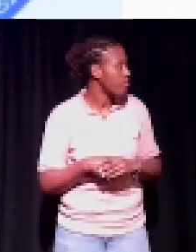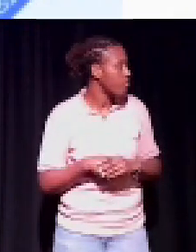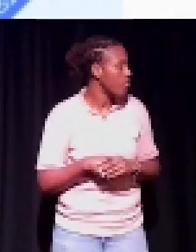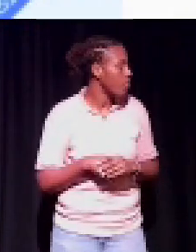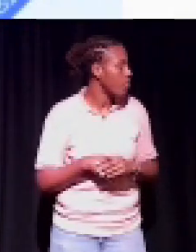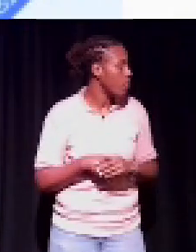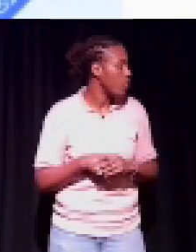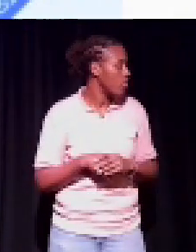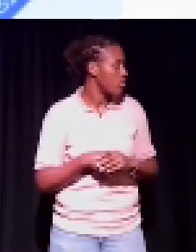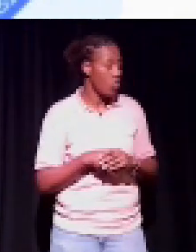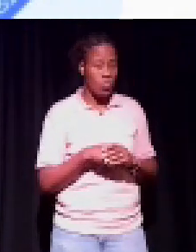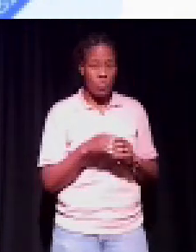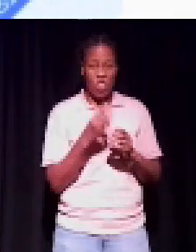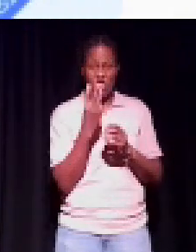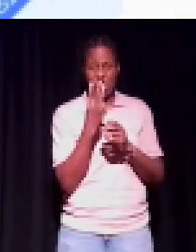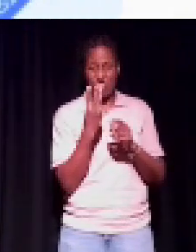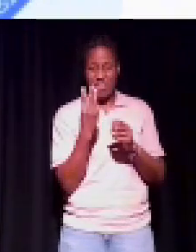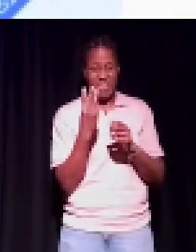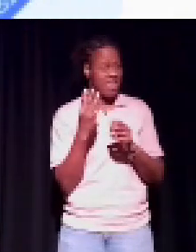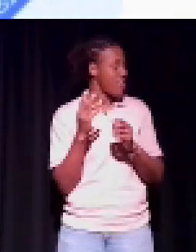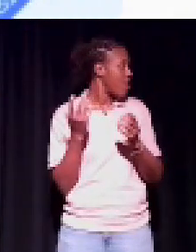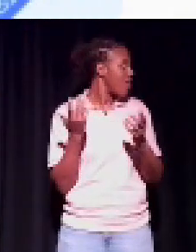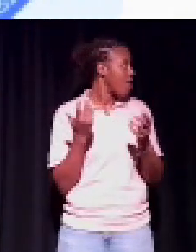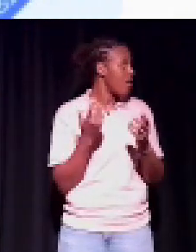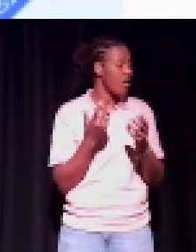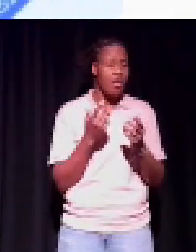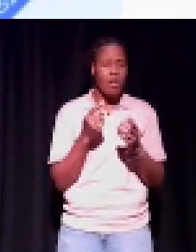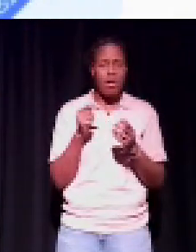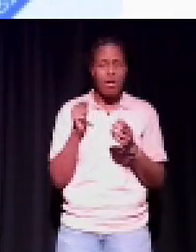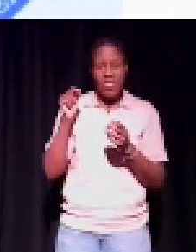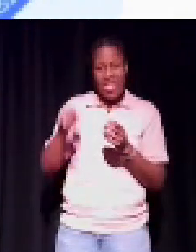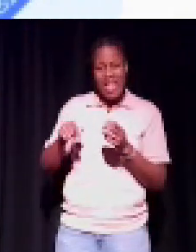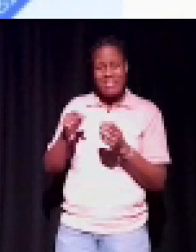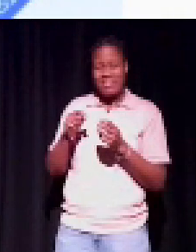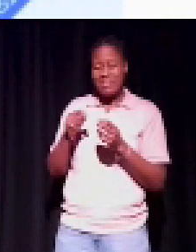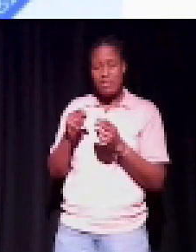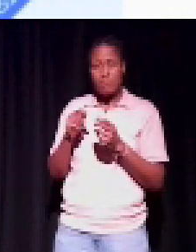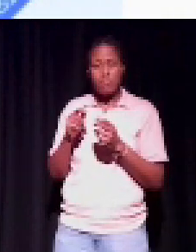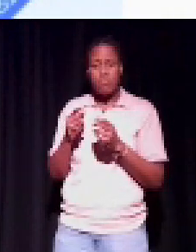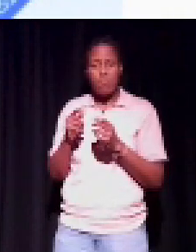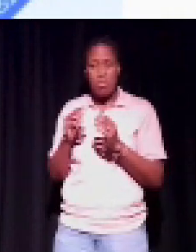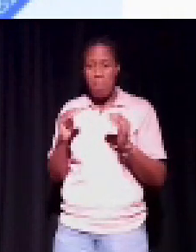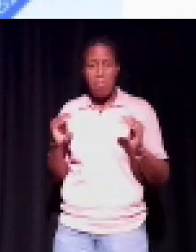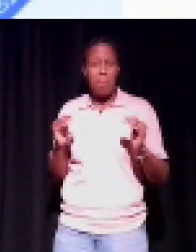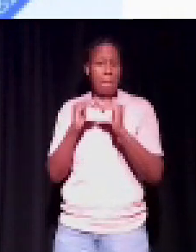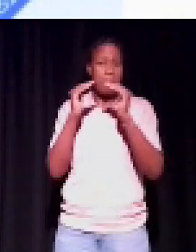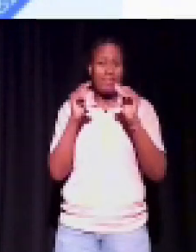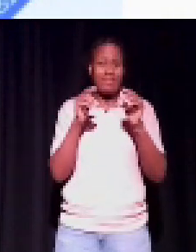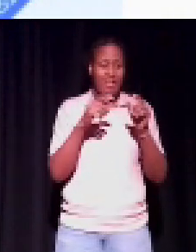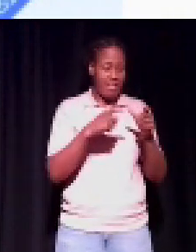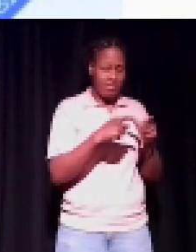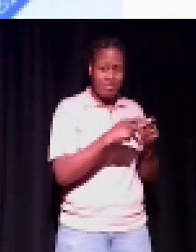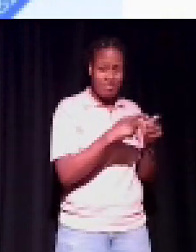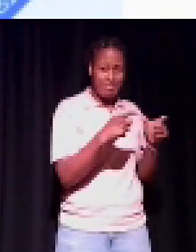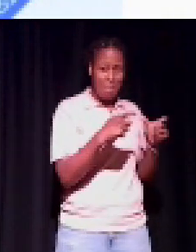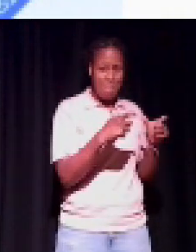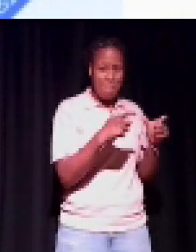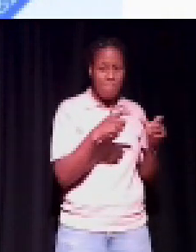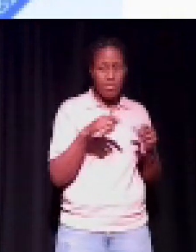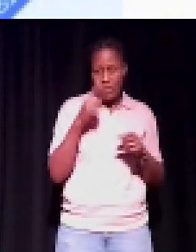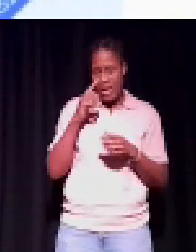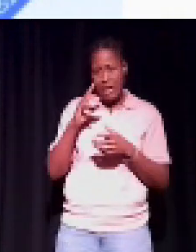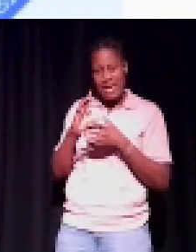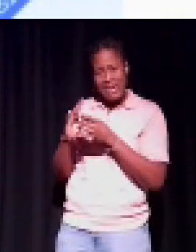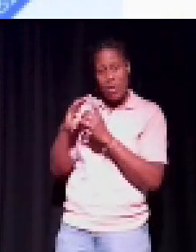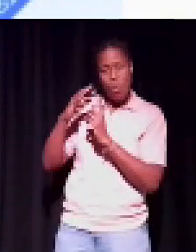something that does the job of something that costs £200. And it will do it better. You can connect it to Wi-Fi. You can connect